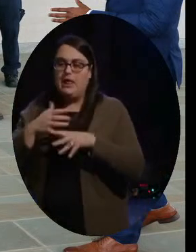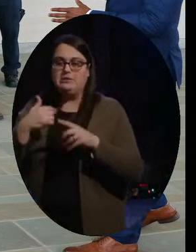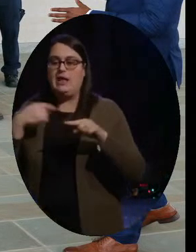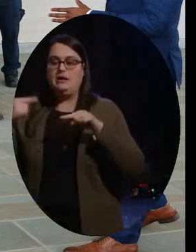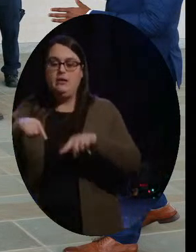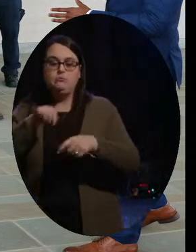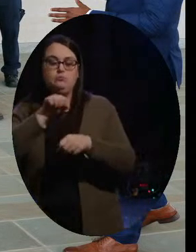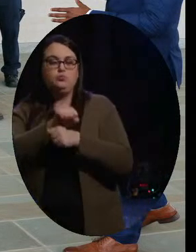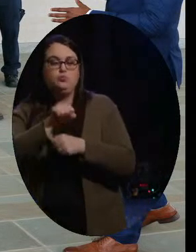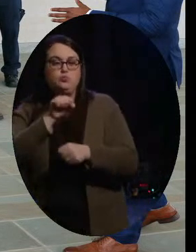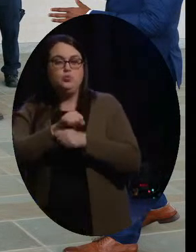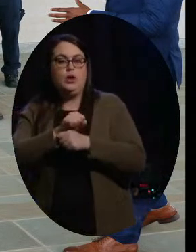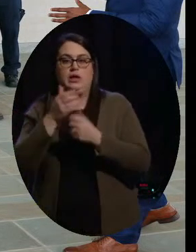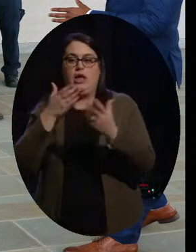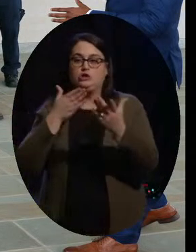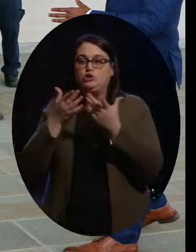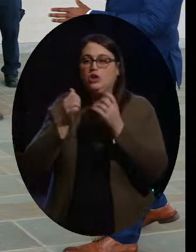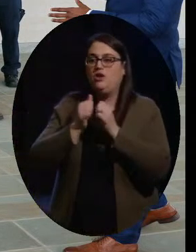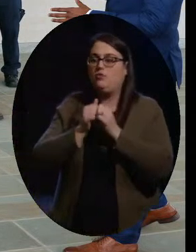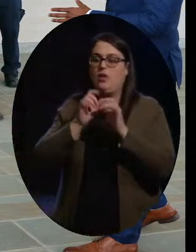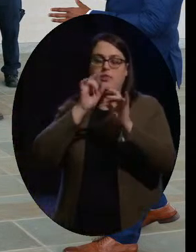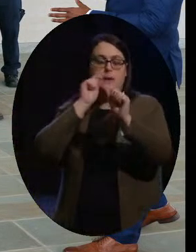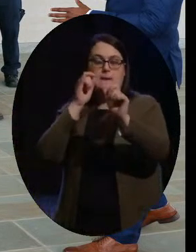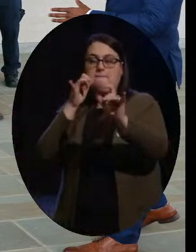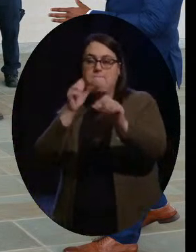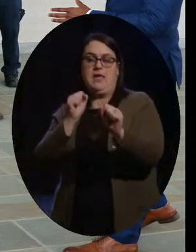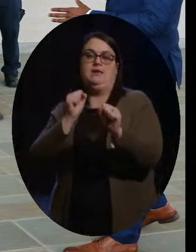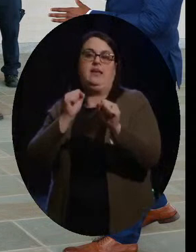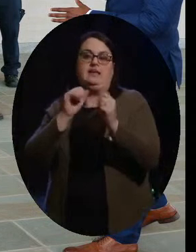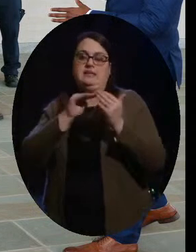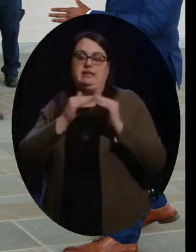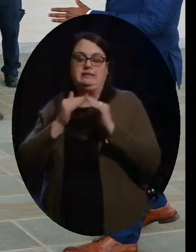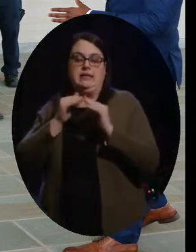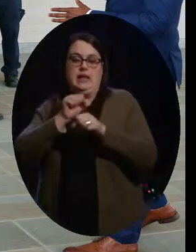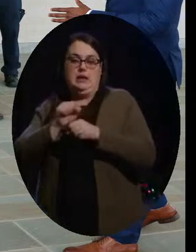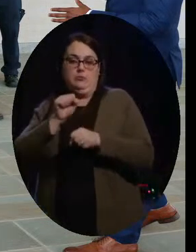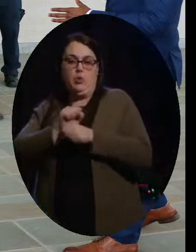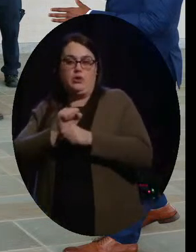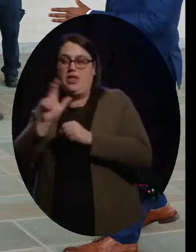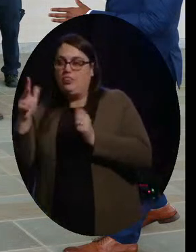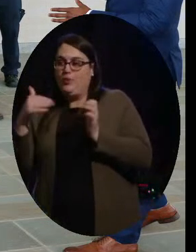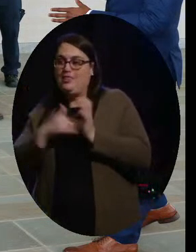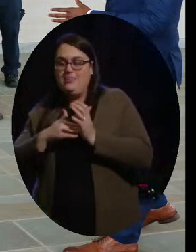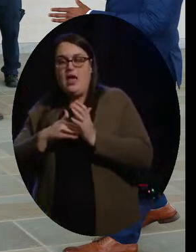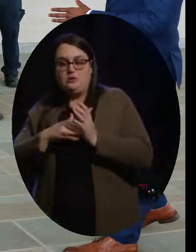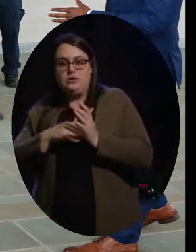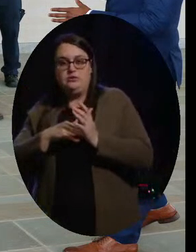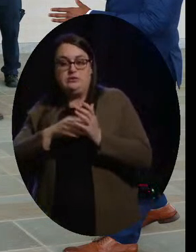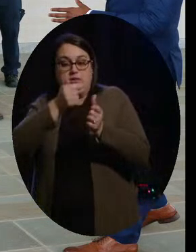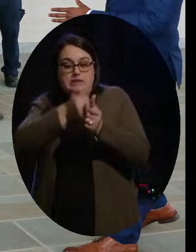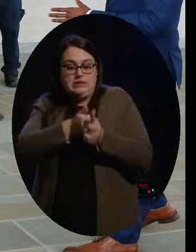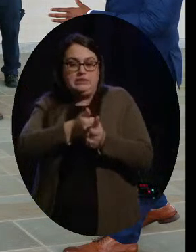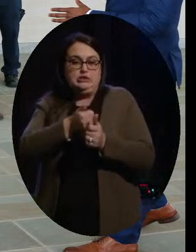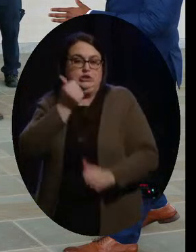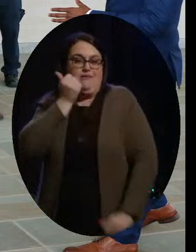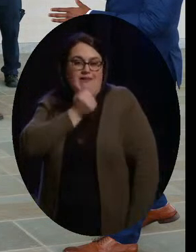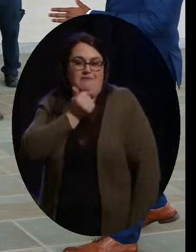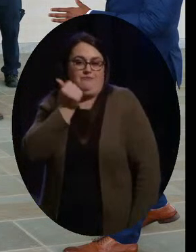to work and serve with amazing city employees, 3,000 of them each and every